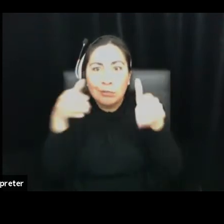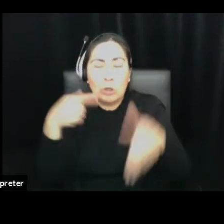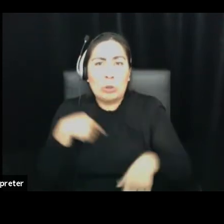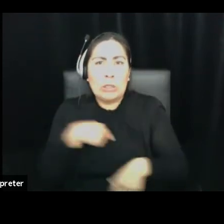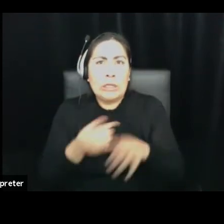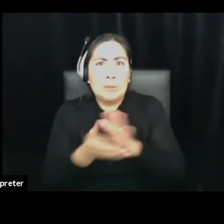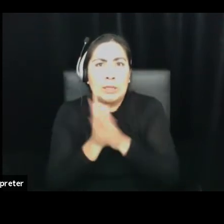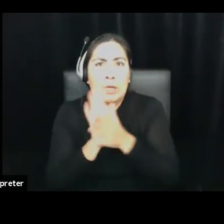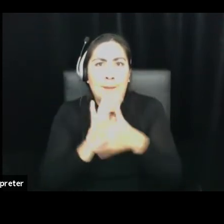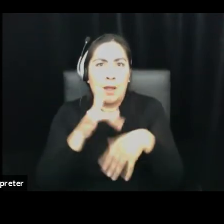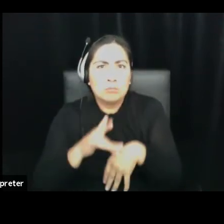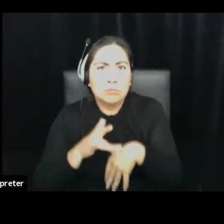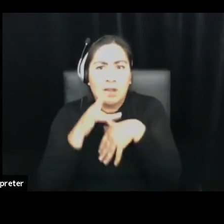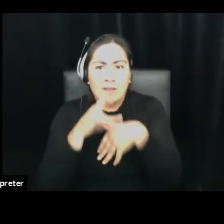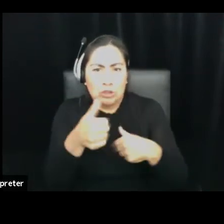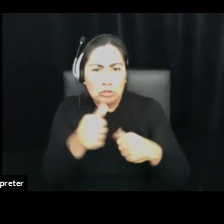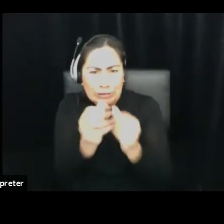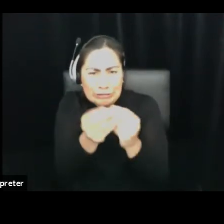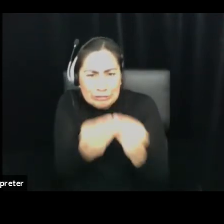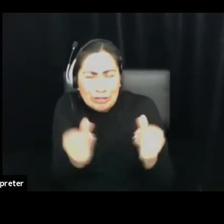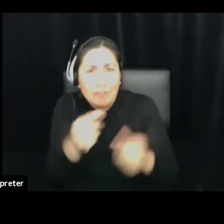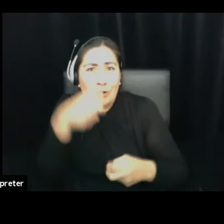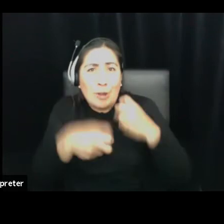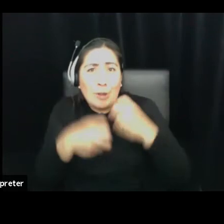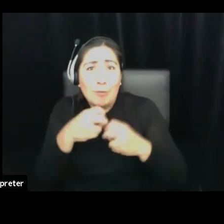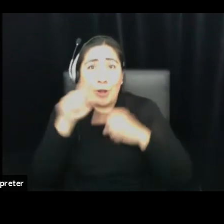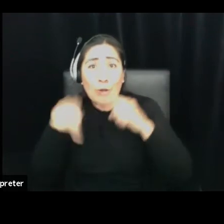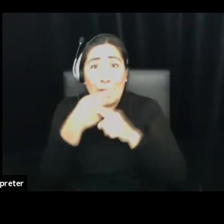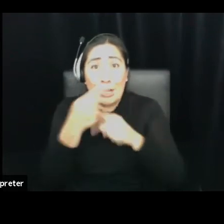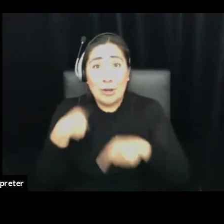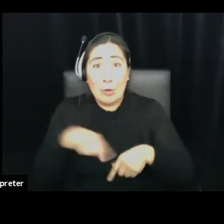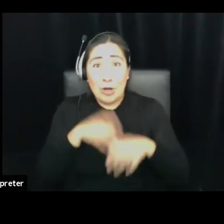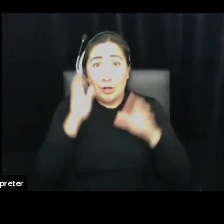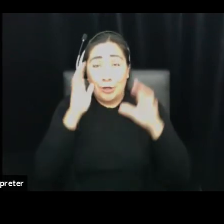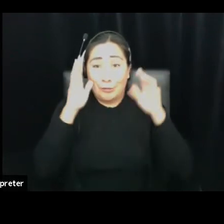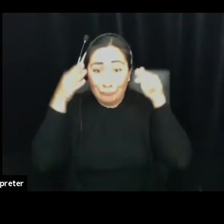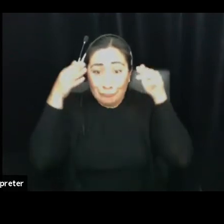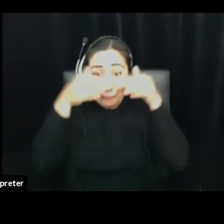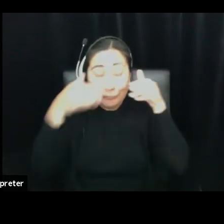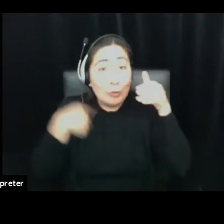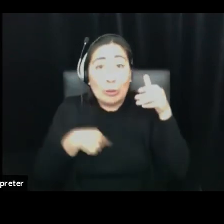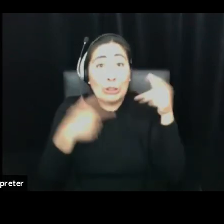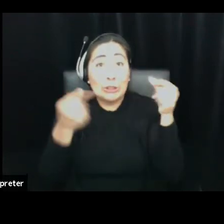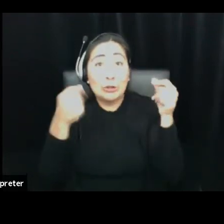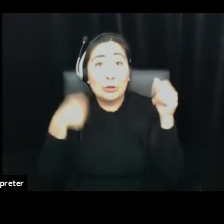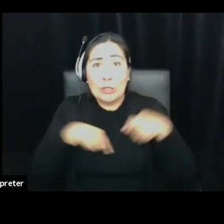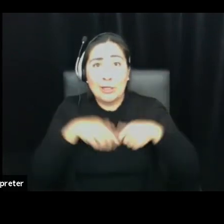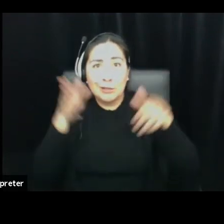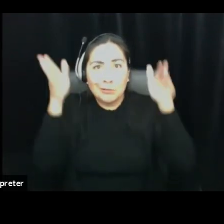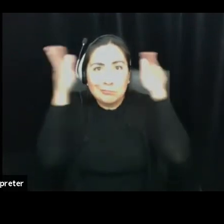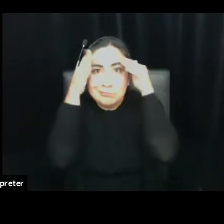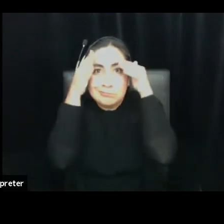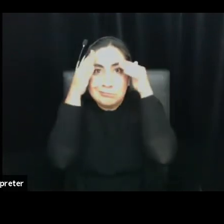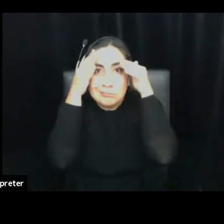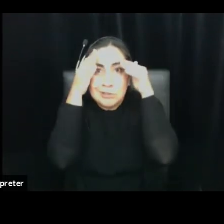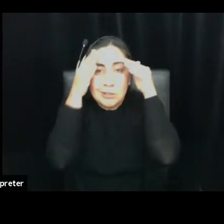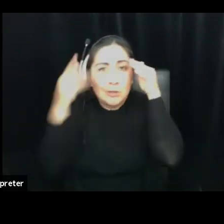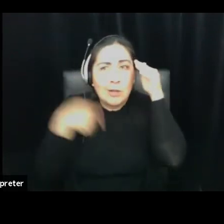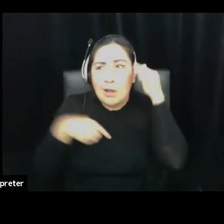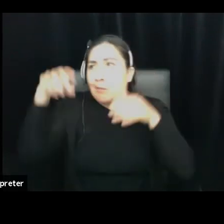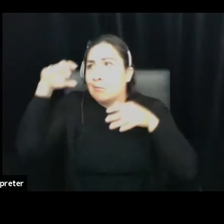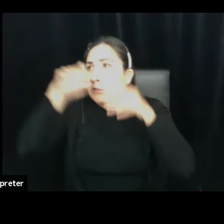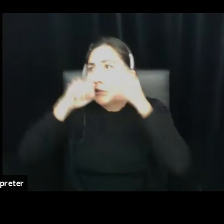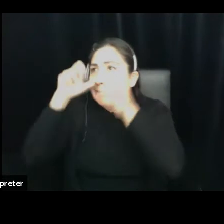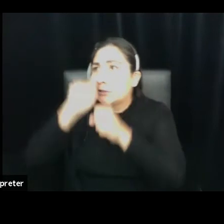the problem. When we're in the tunnel, we have blinders on to everything else. We end up missing meetings, forgetting to pay a